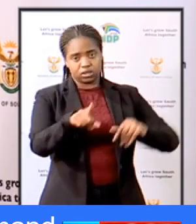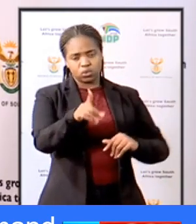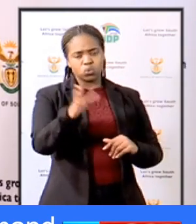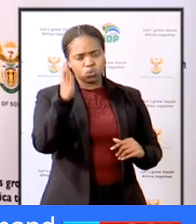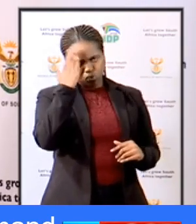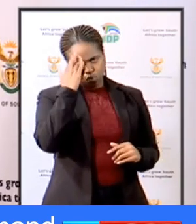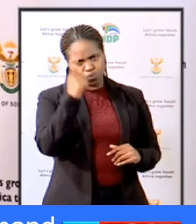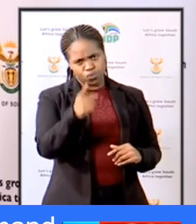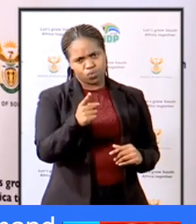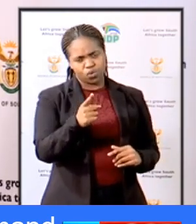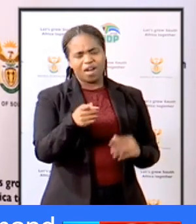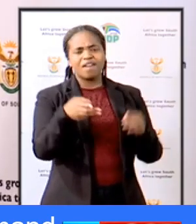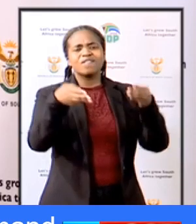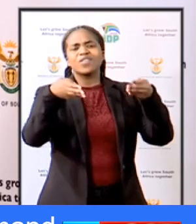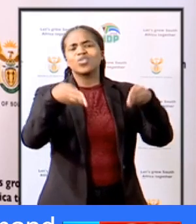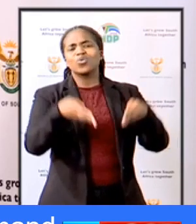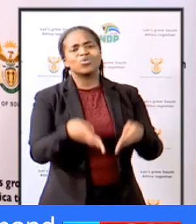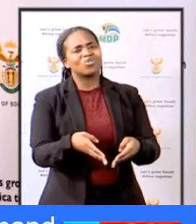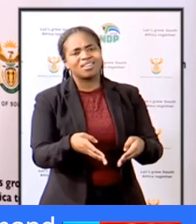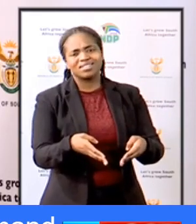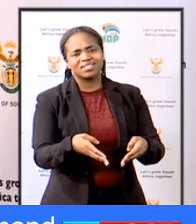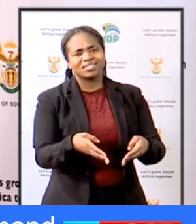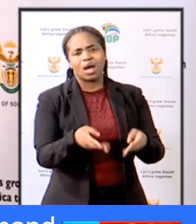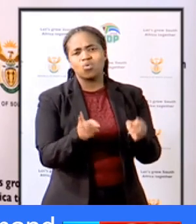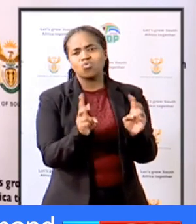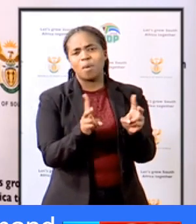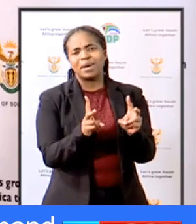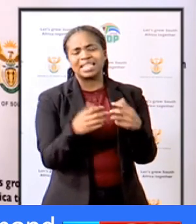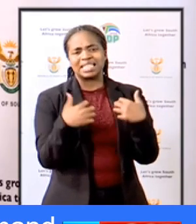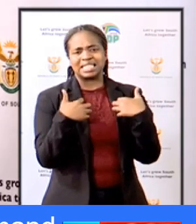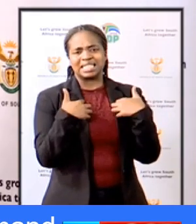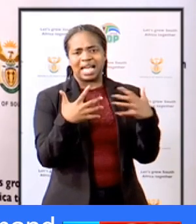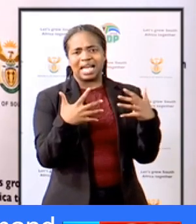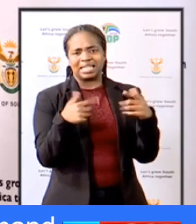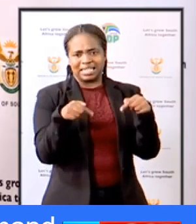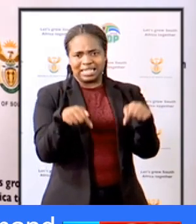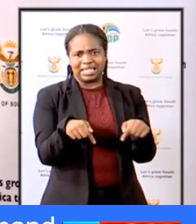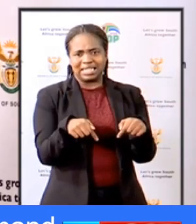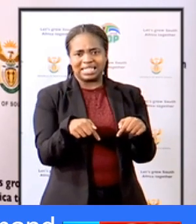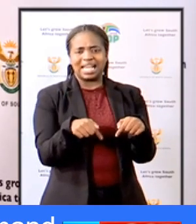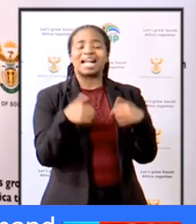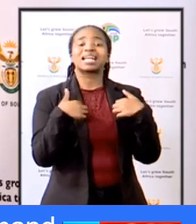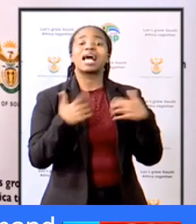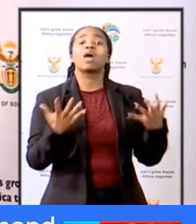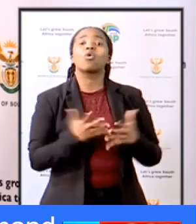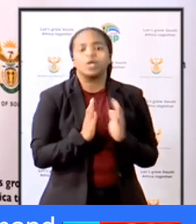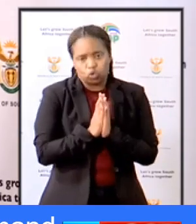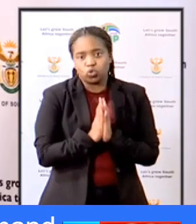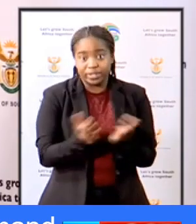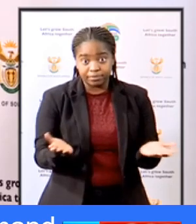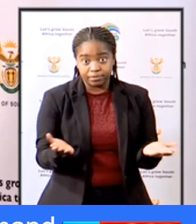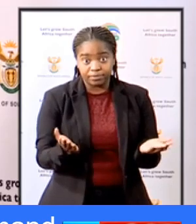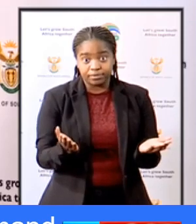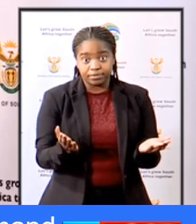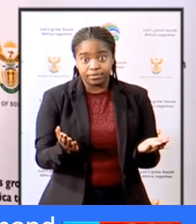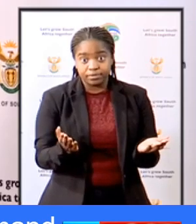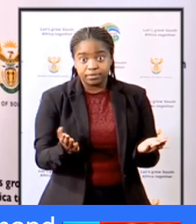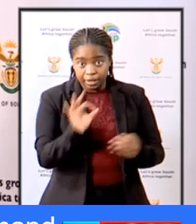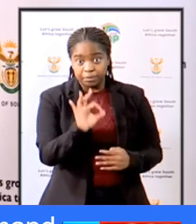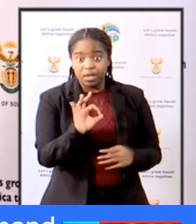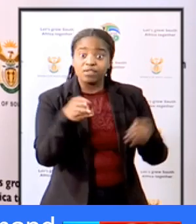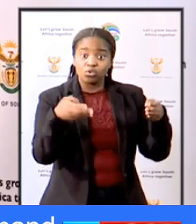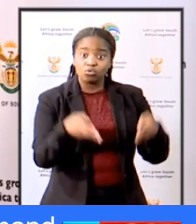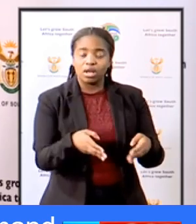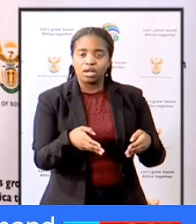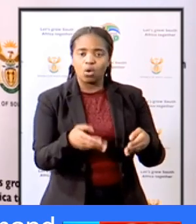know, funerals normally start in these houses of worship. Let's first start there. So you